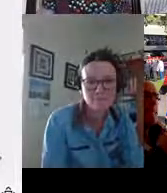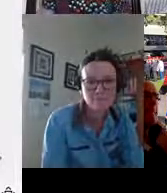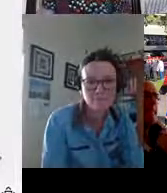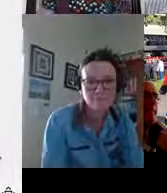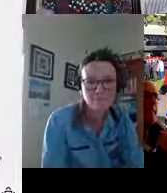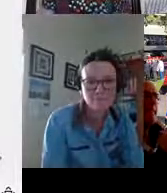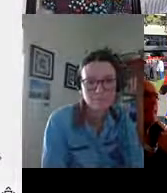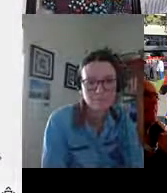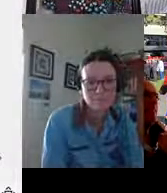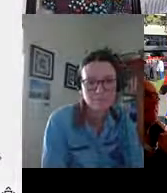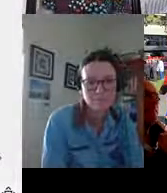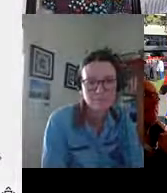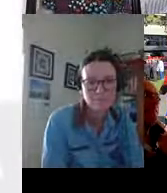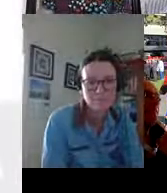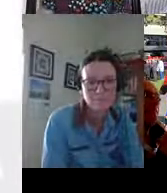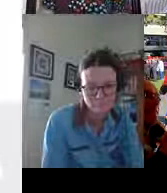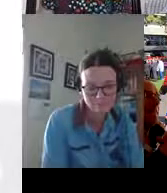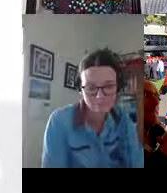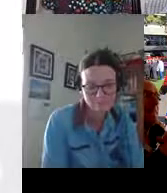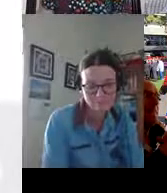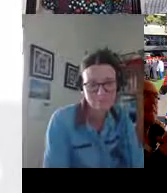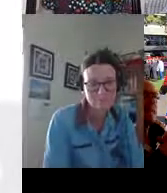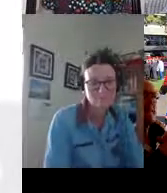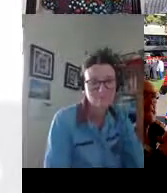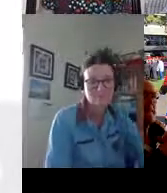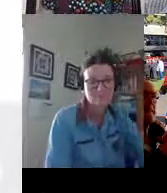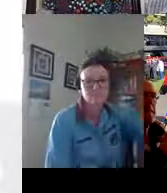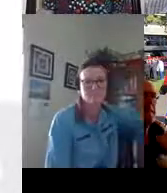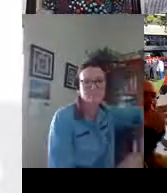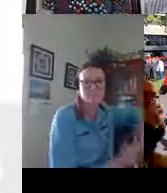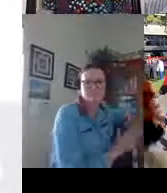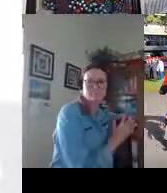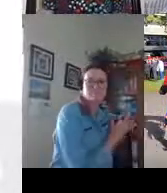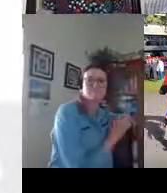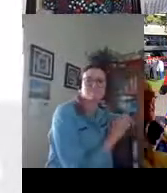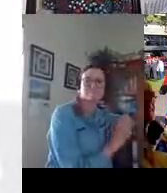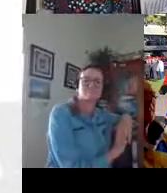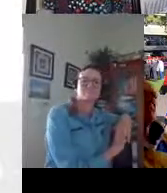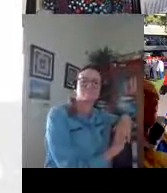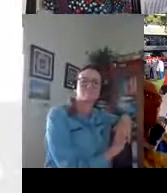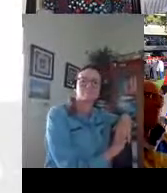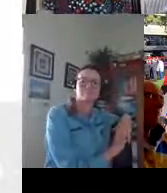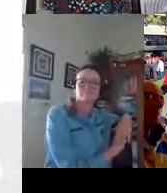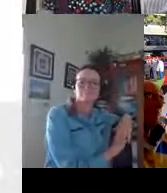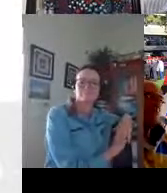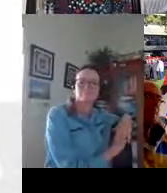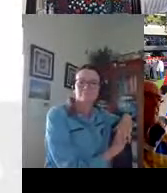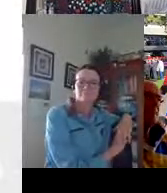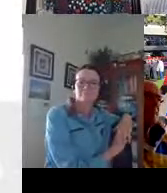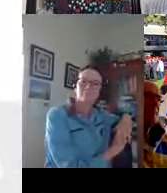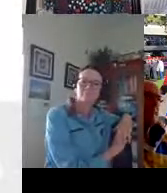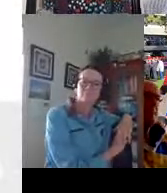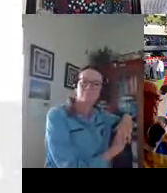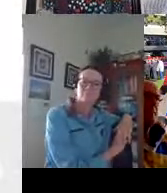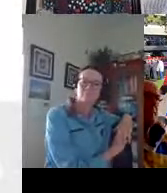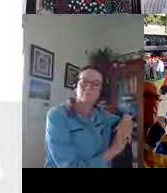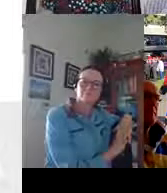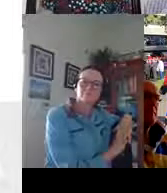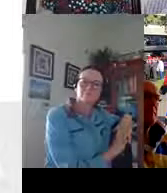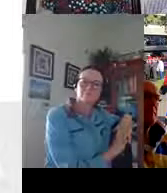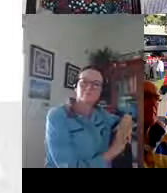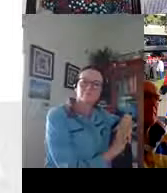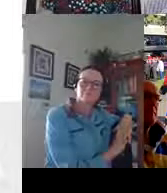Yes, we can. And if you just go full screen mode, that's it. Perfect. Okay. So the company is Alternate